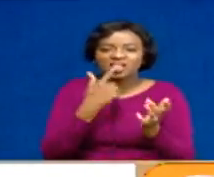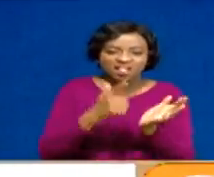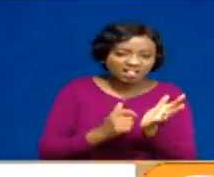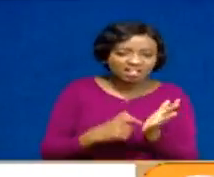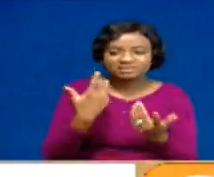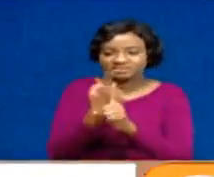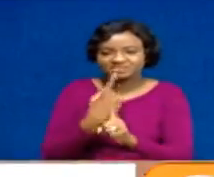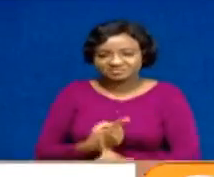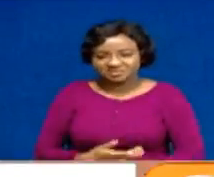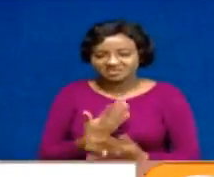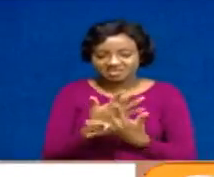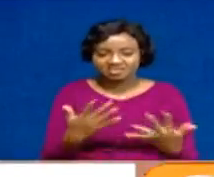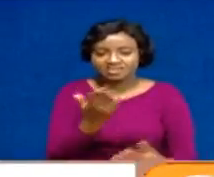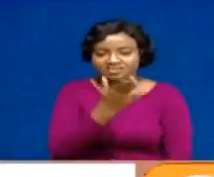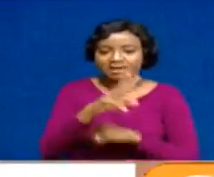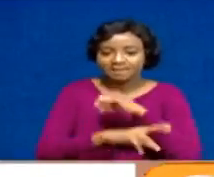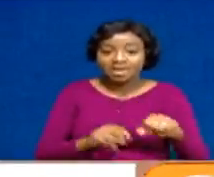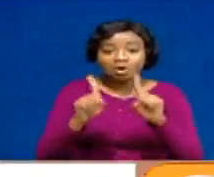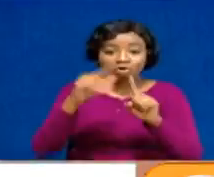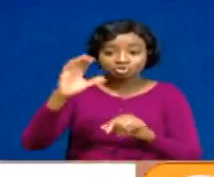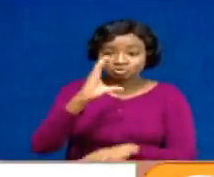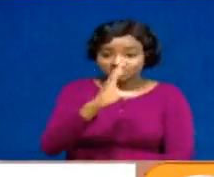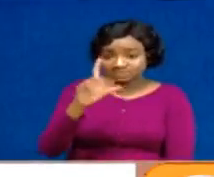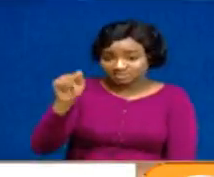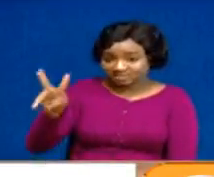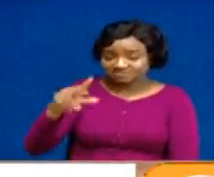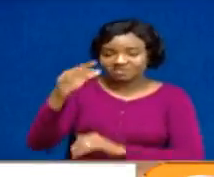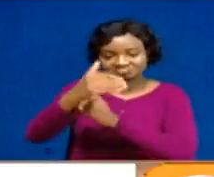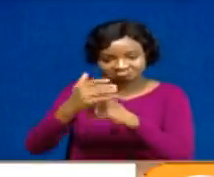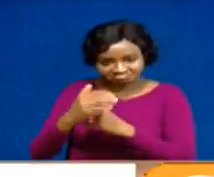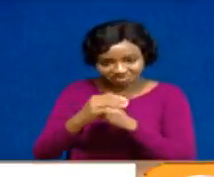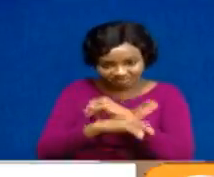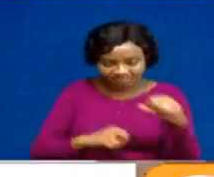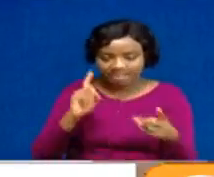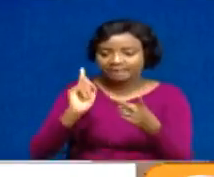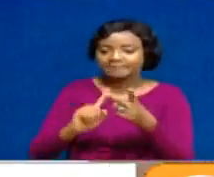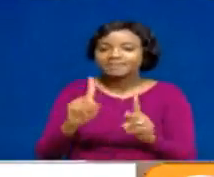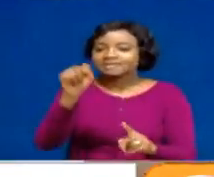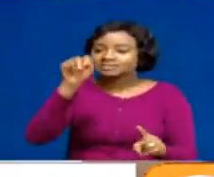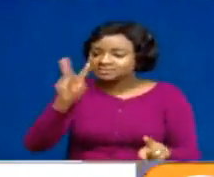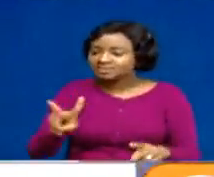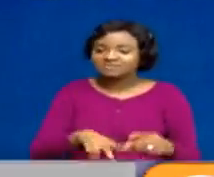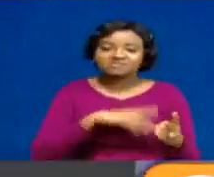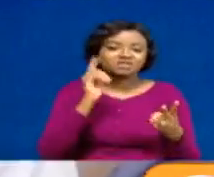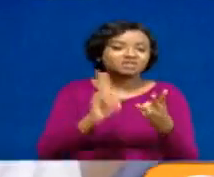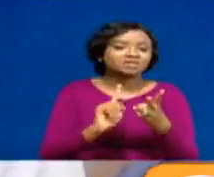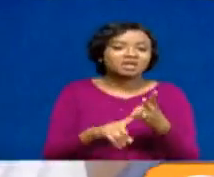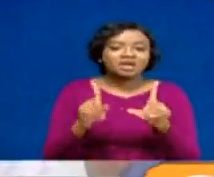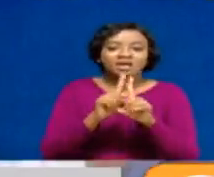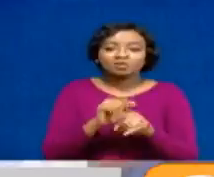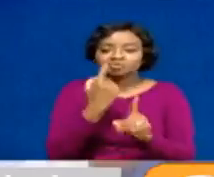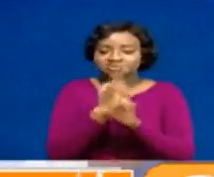were mounted across the administration block, a TV set and documents from the school. Angalia hali yenye